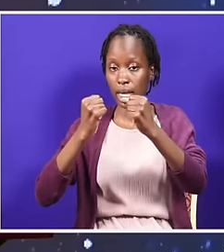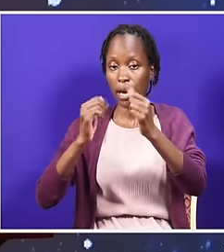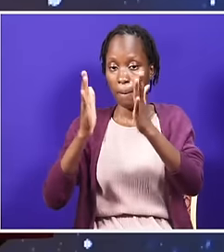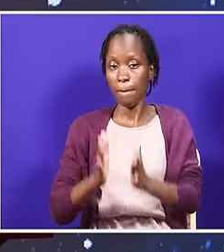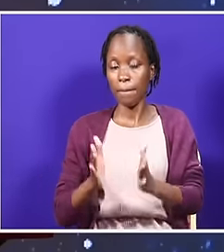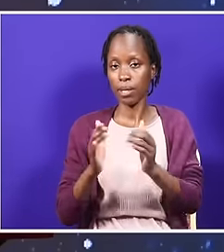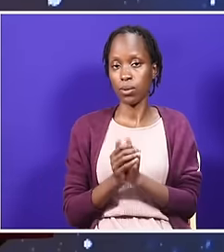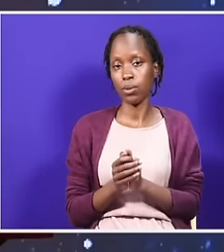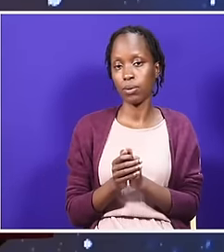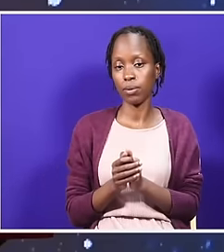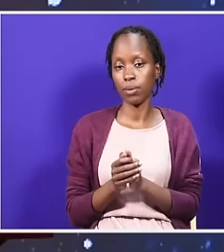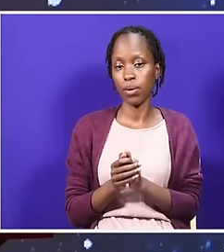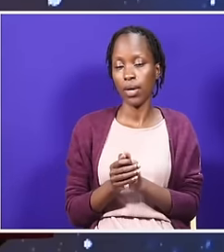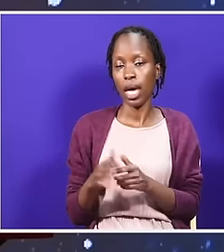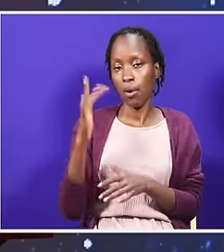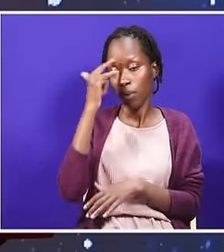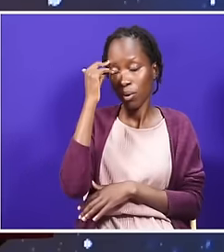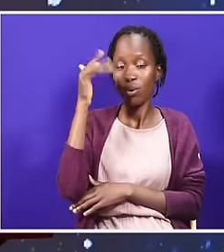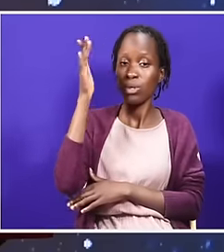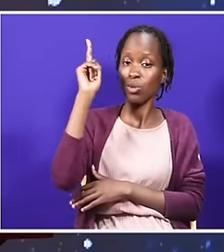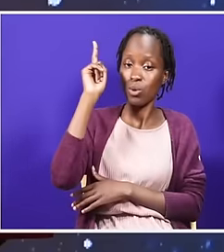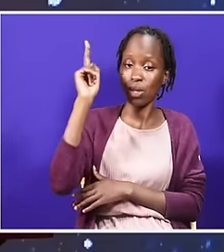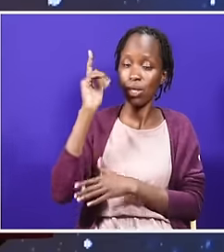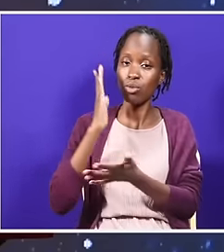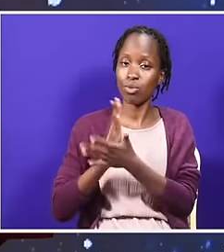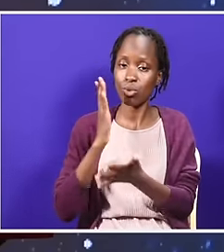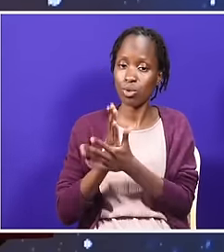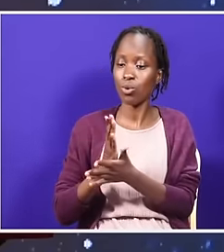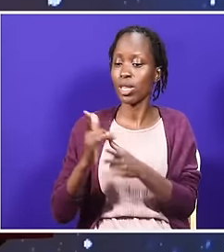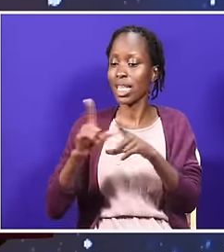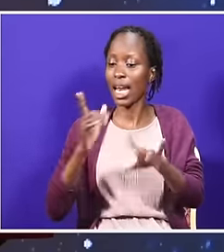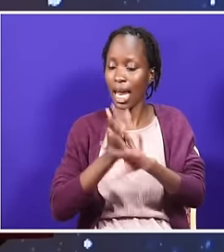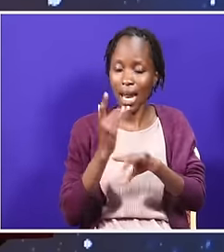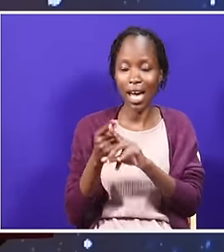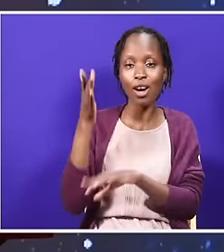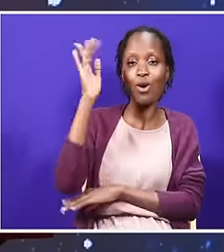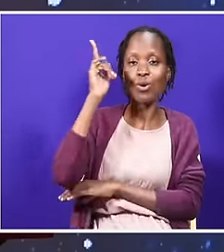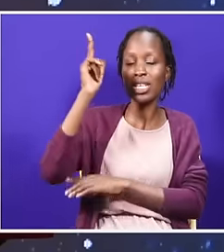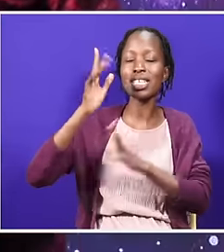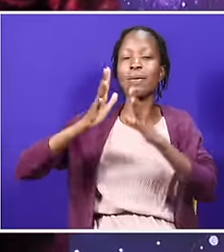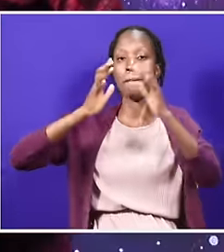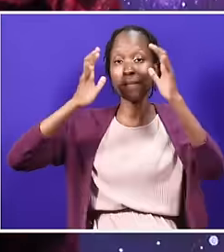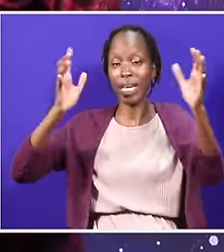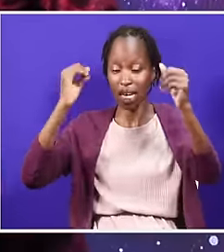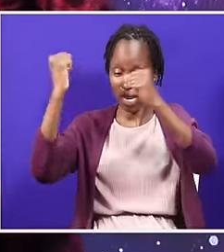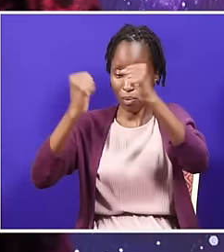and I can slay them because my God, although the land is hard, my God is big, and he will help